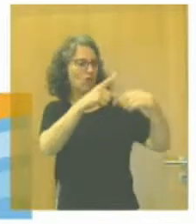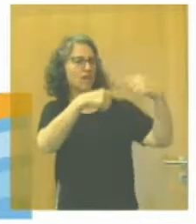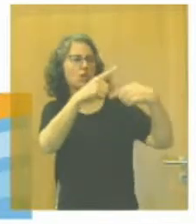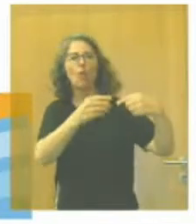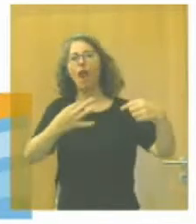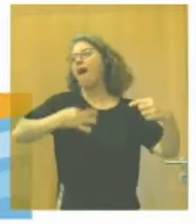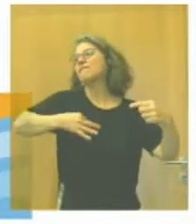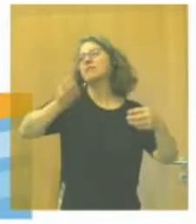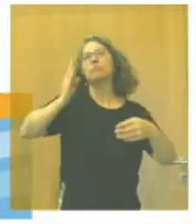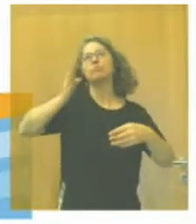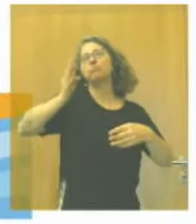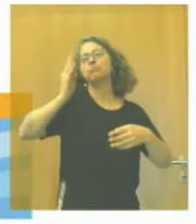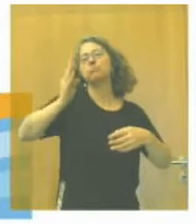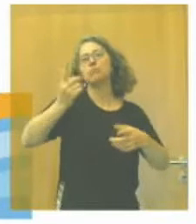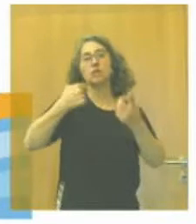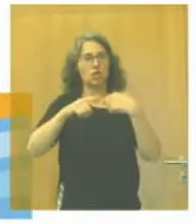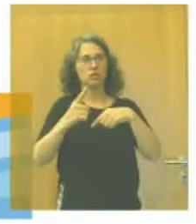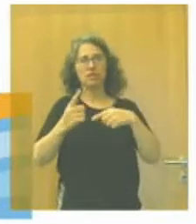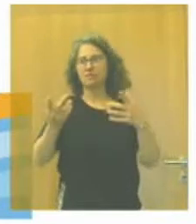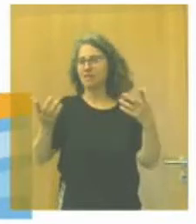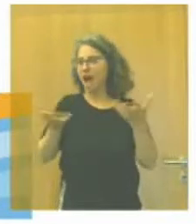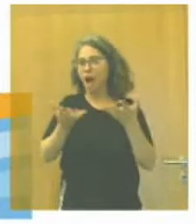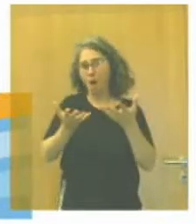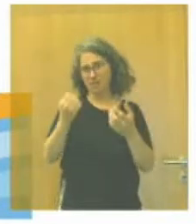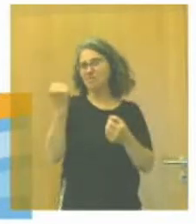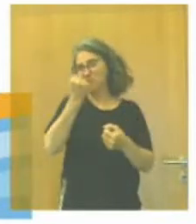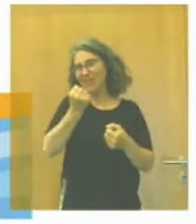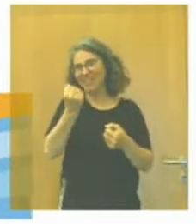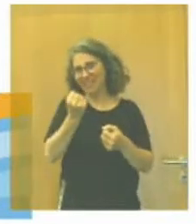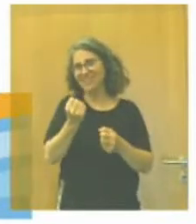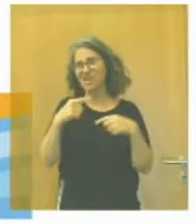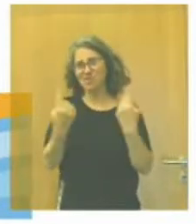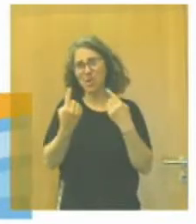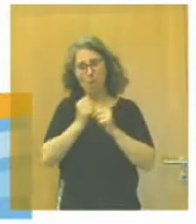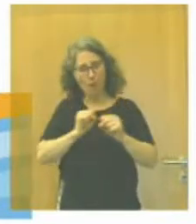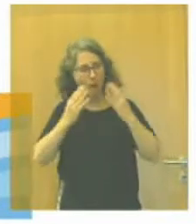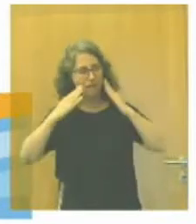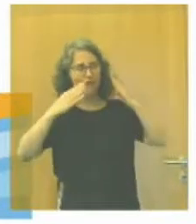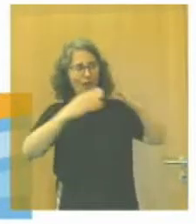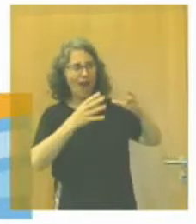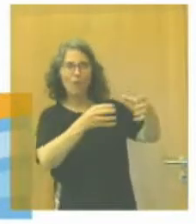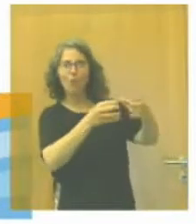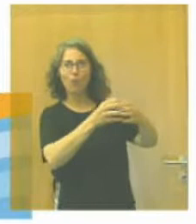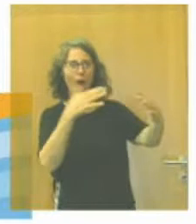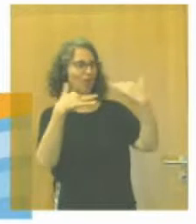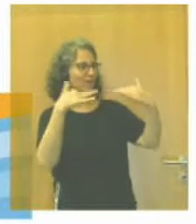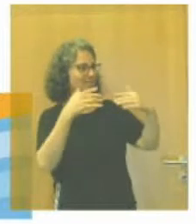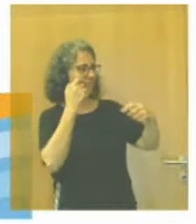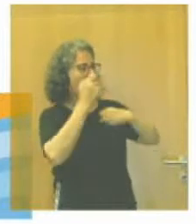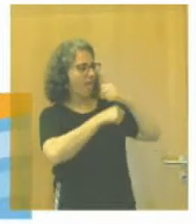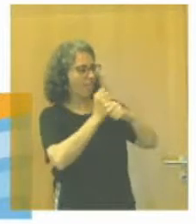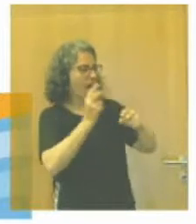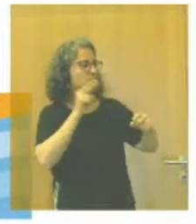have been discussing here today, to focus on that age group and understand what are the signs, what are the opportunities for